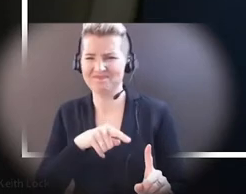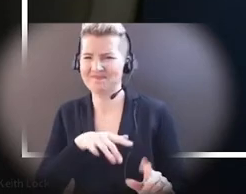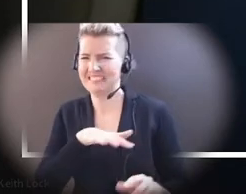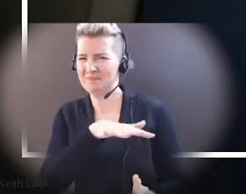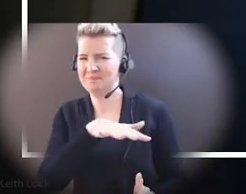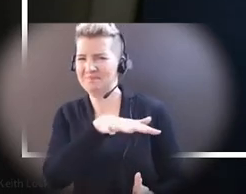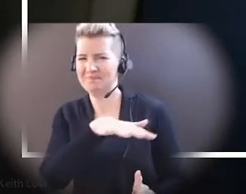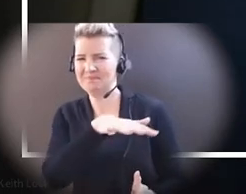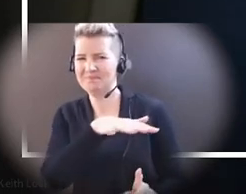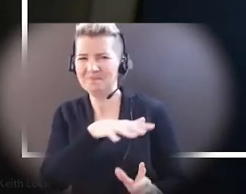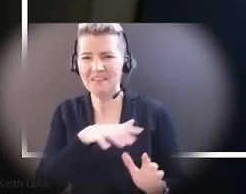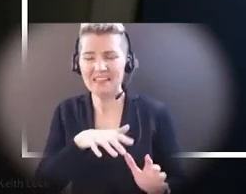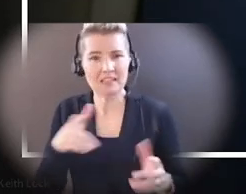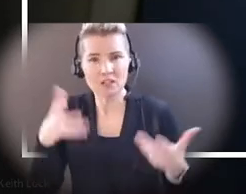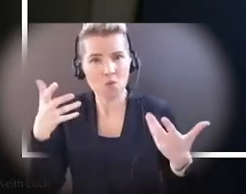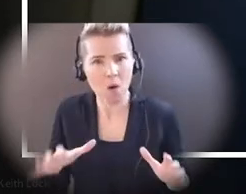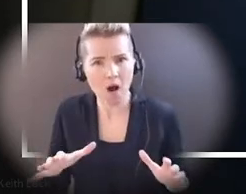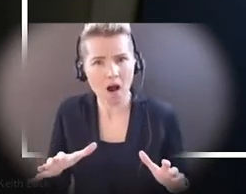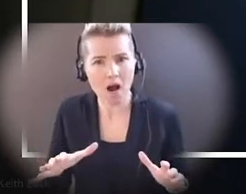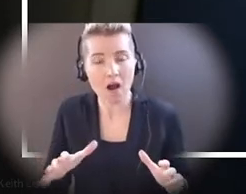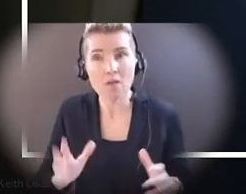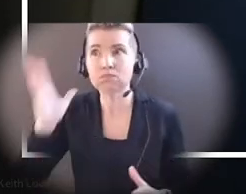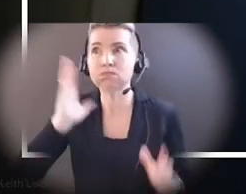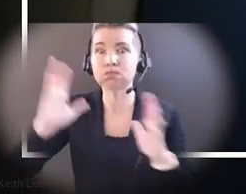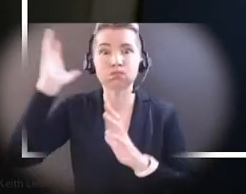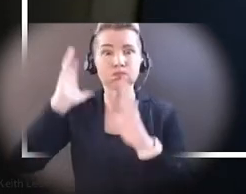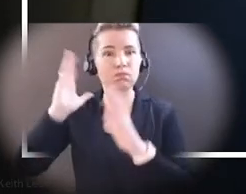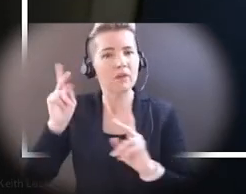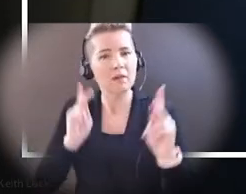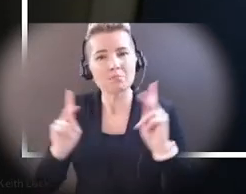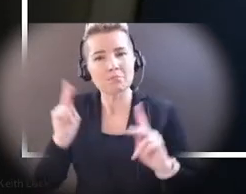past been a place that nobody wanted to go to